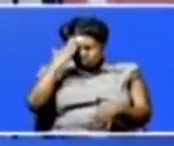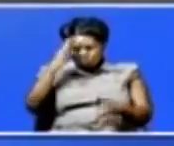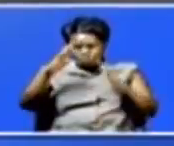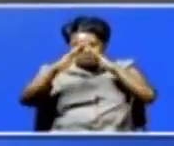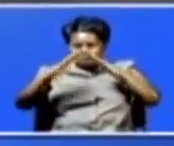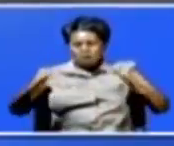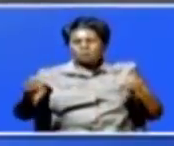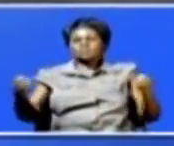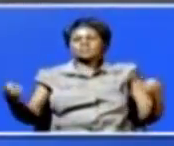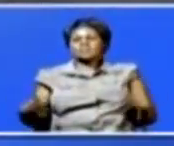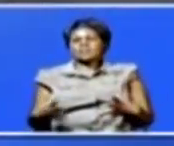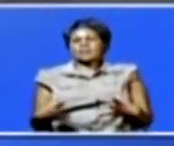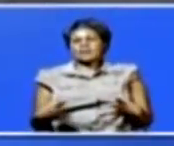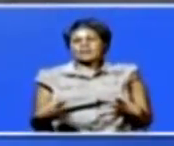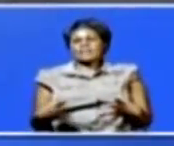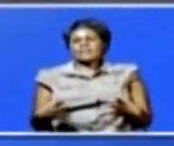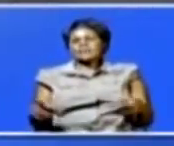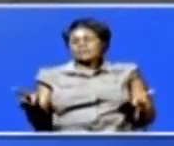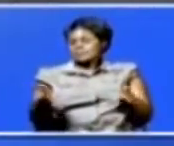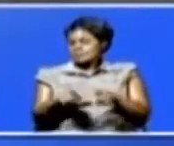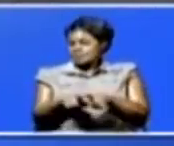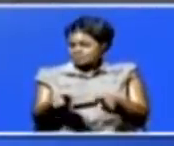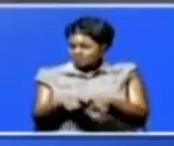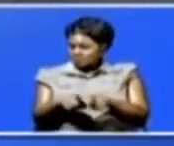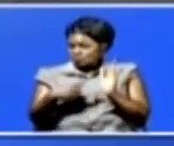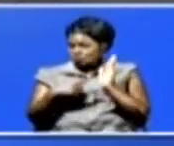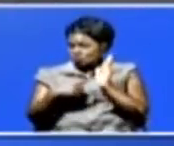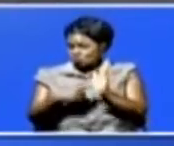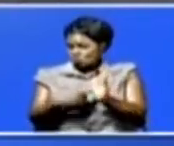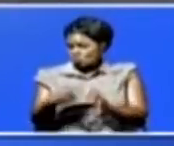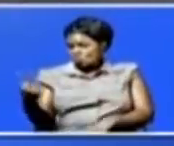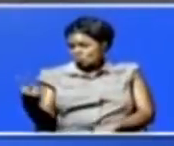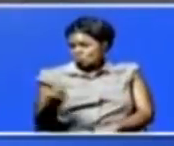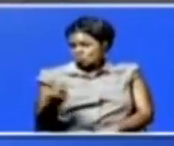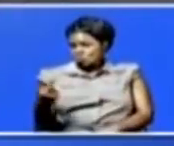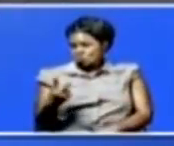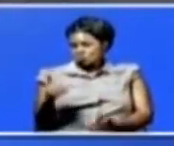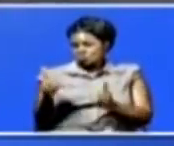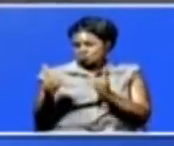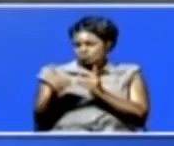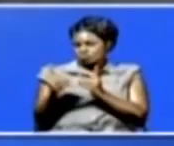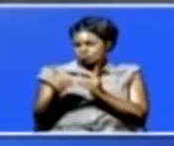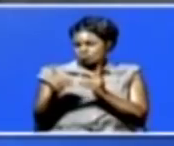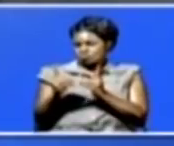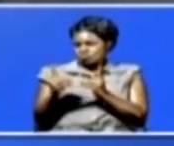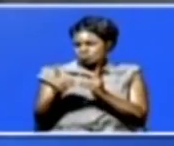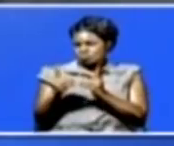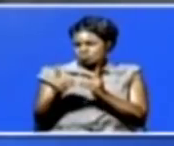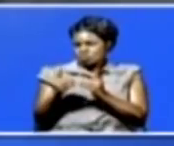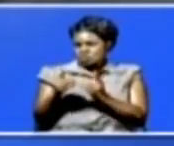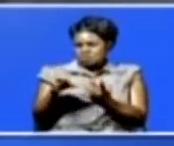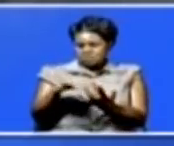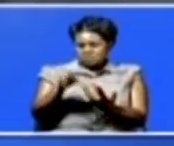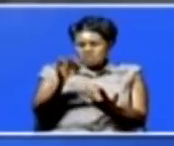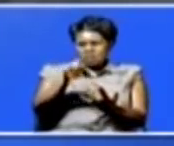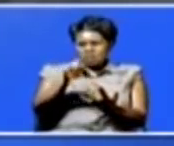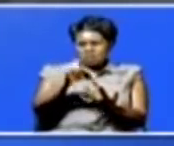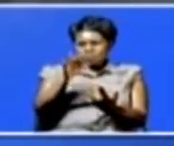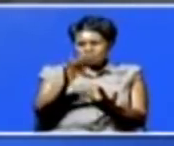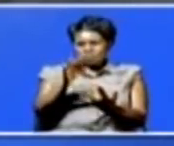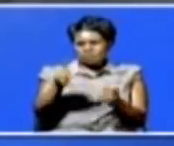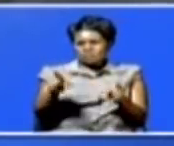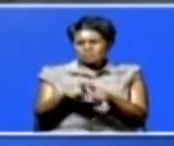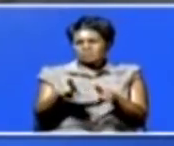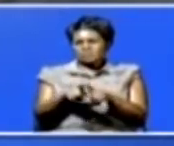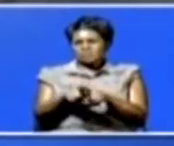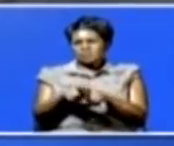way around. Details have also emerged showing that the two could have been dating. Samples from Monica's nail tips have also